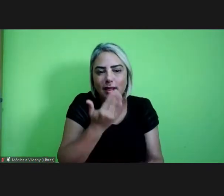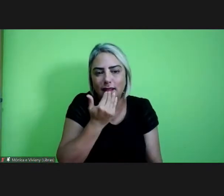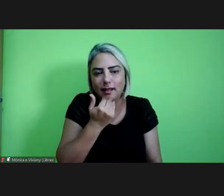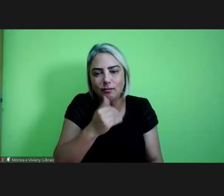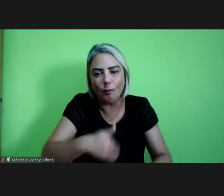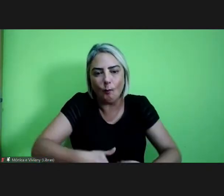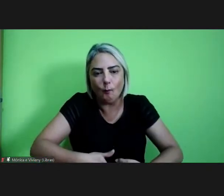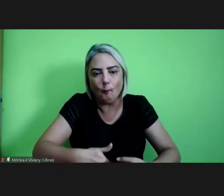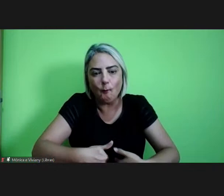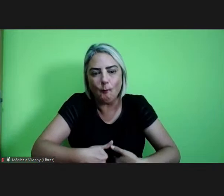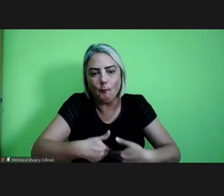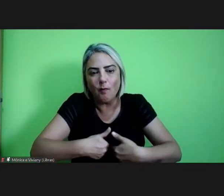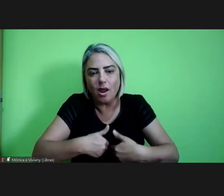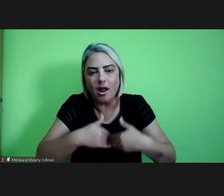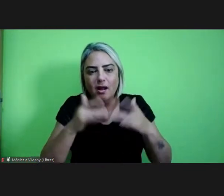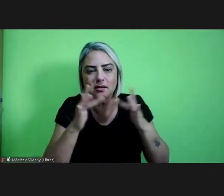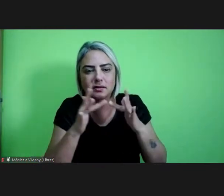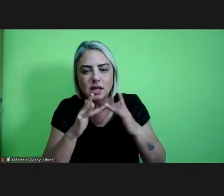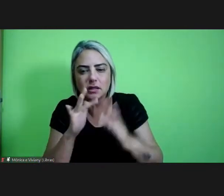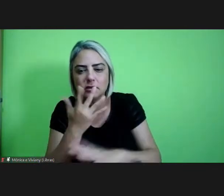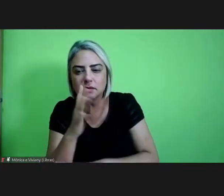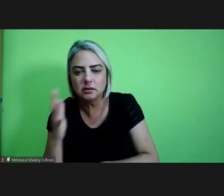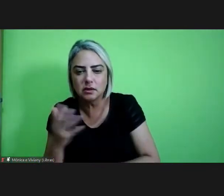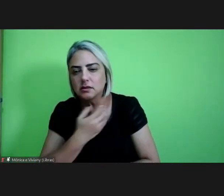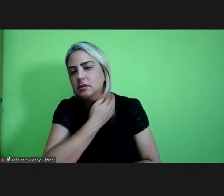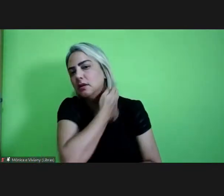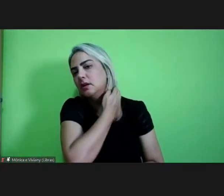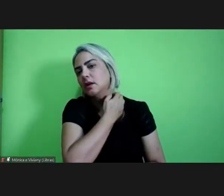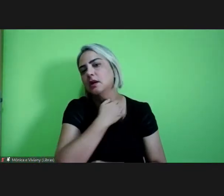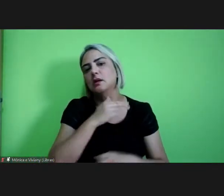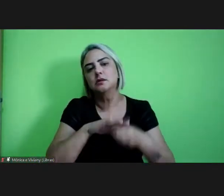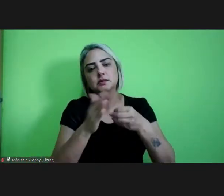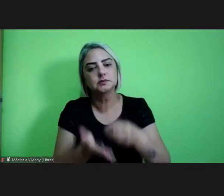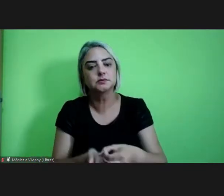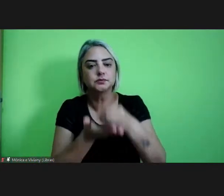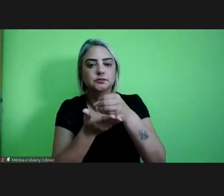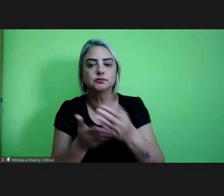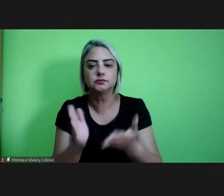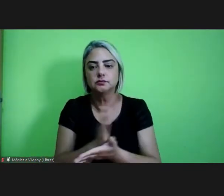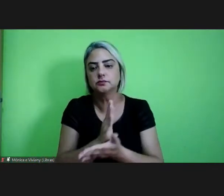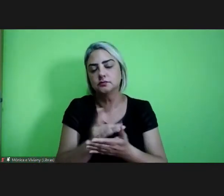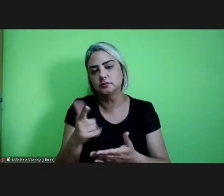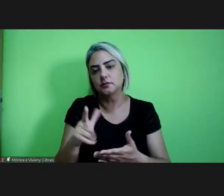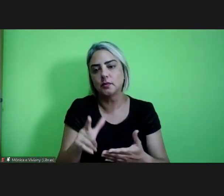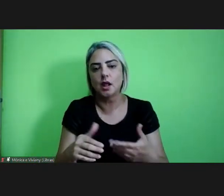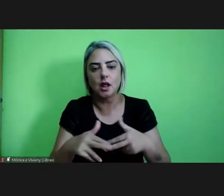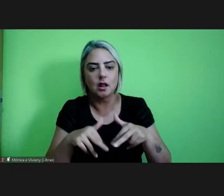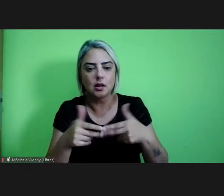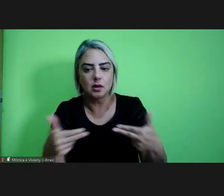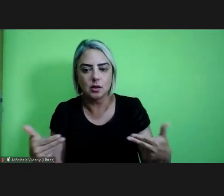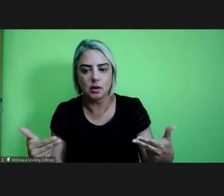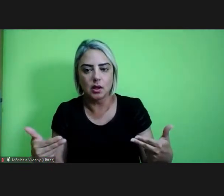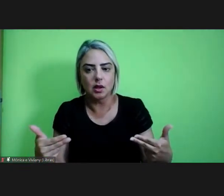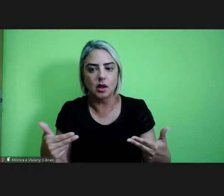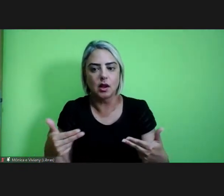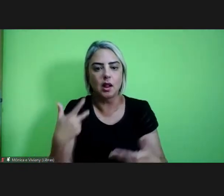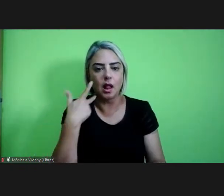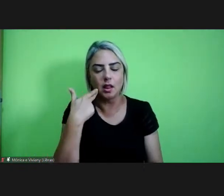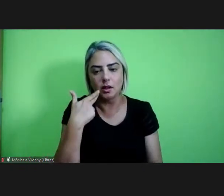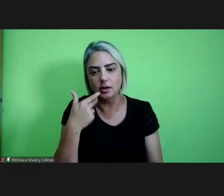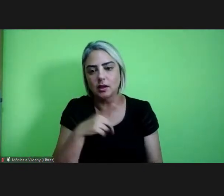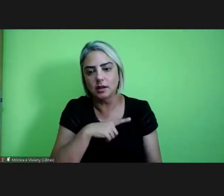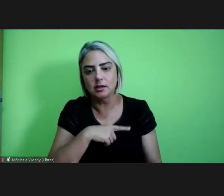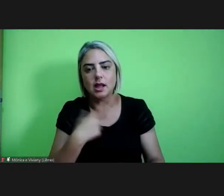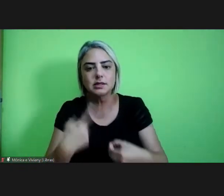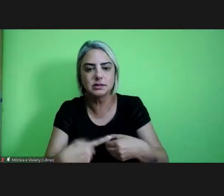subsistence, but let's say a contact with the nature, be it a sustainability issue, depending about their